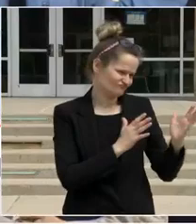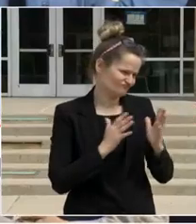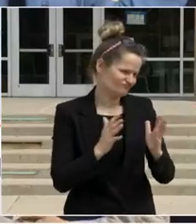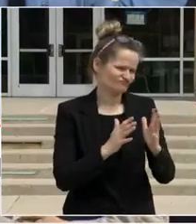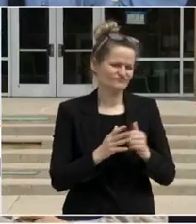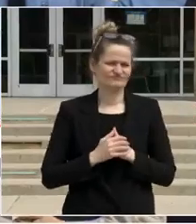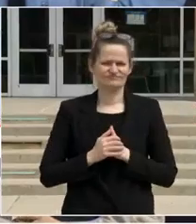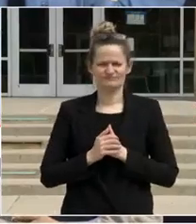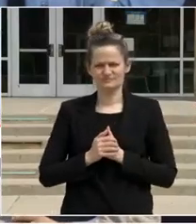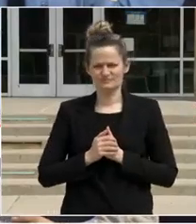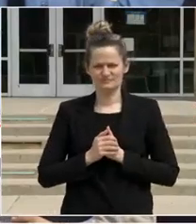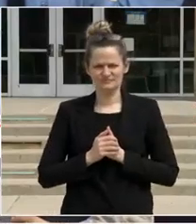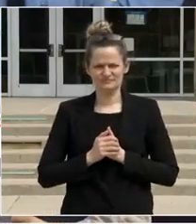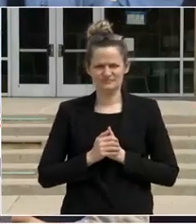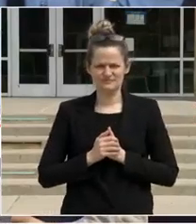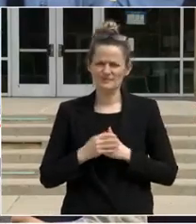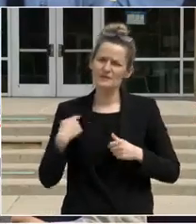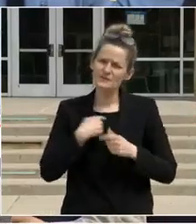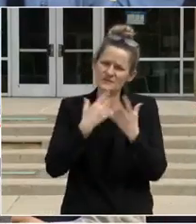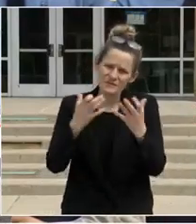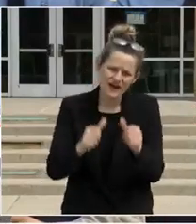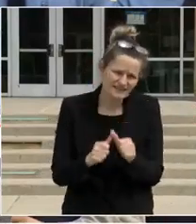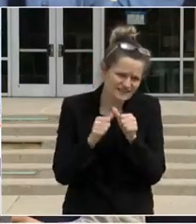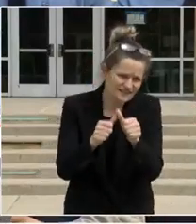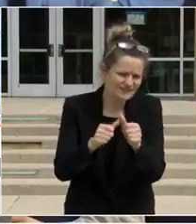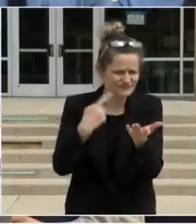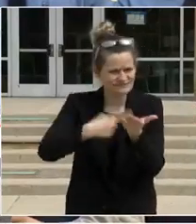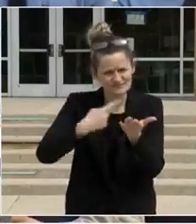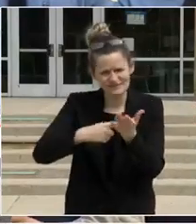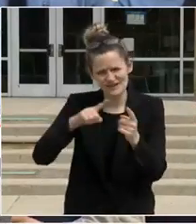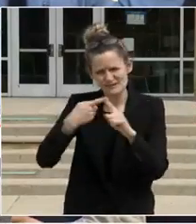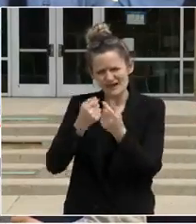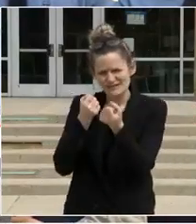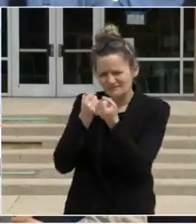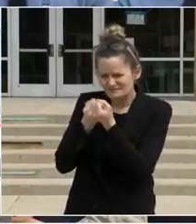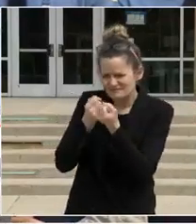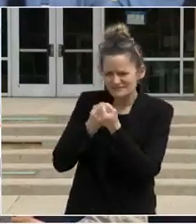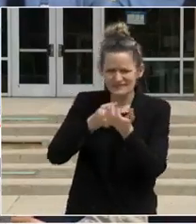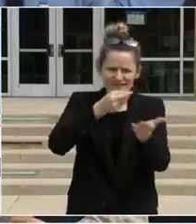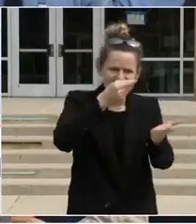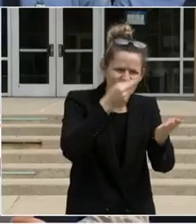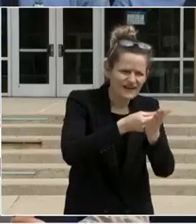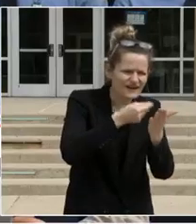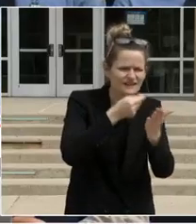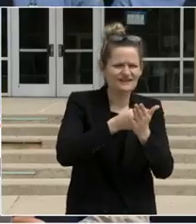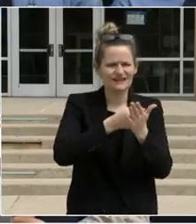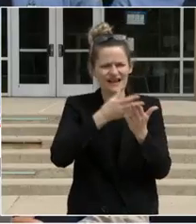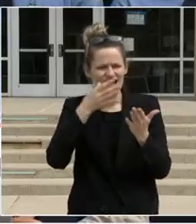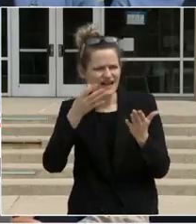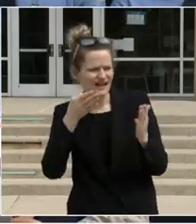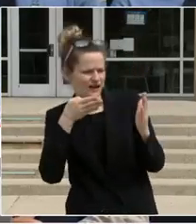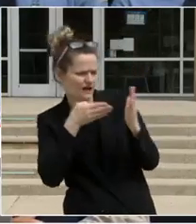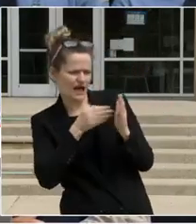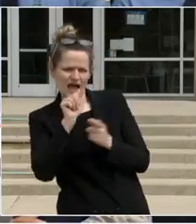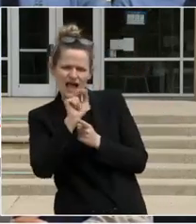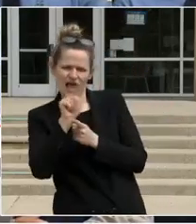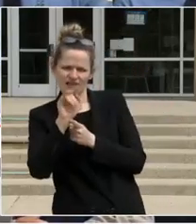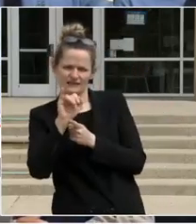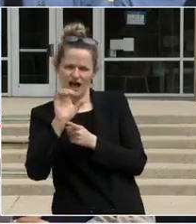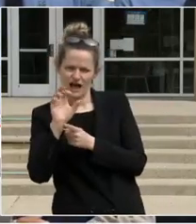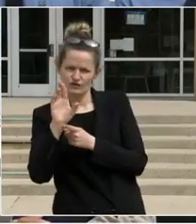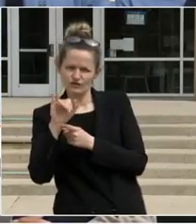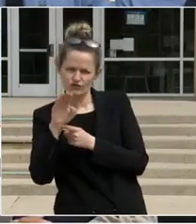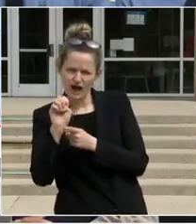We want to continue to fund force multipliers that will support our efforts to combat crime. And one of the best ways we can recruit